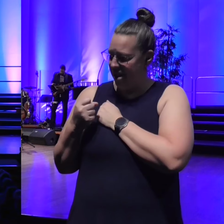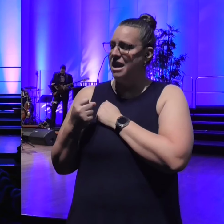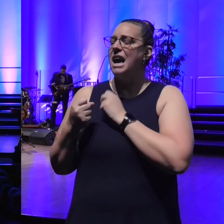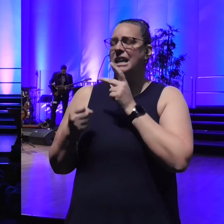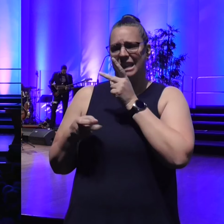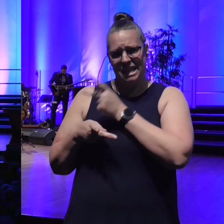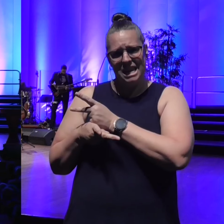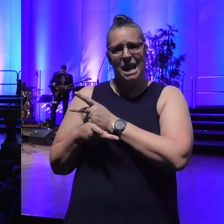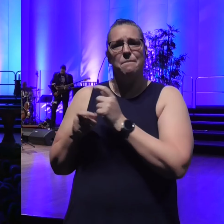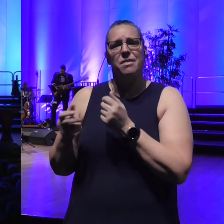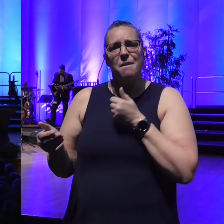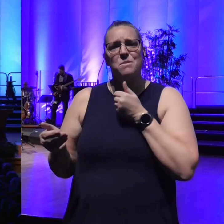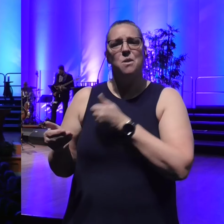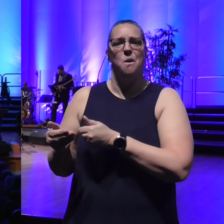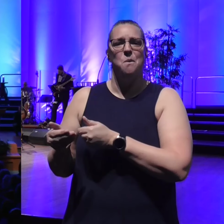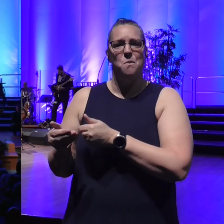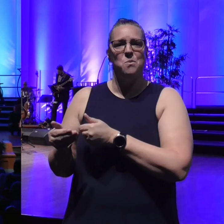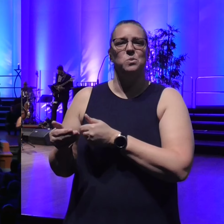keep them close to